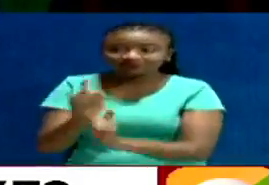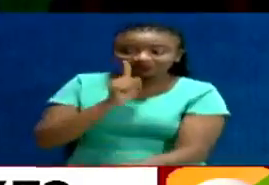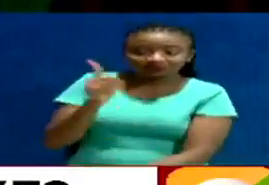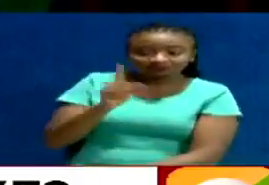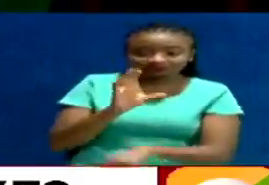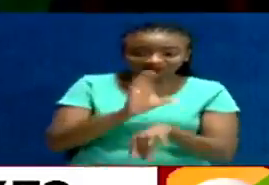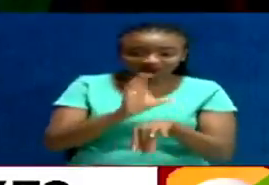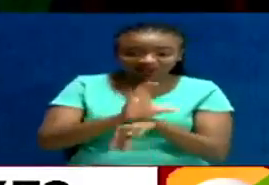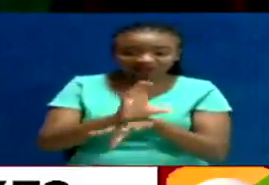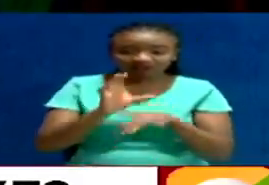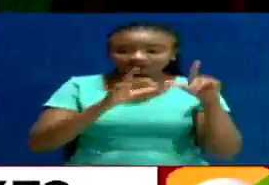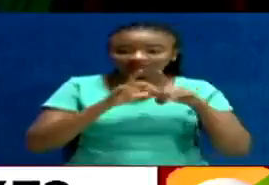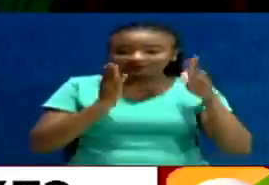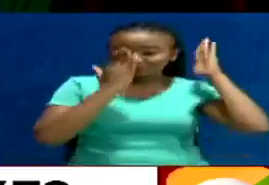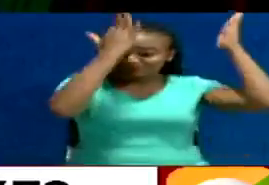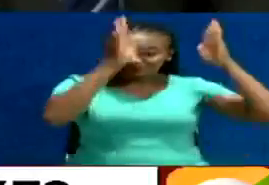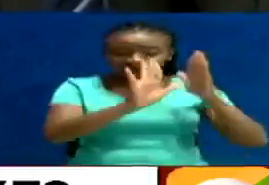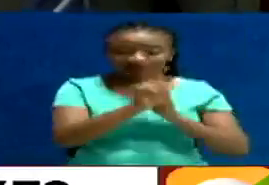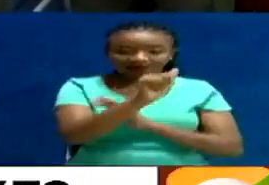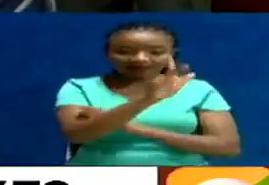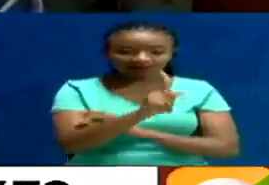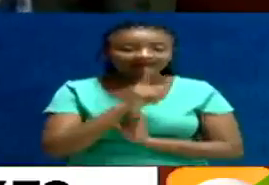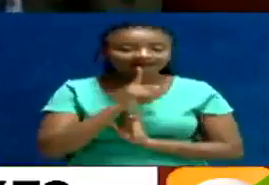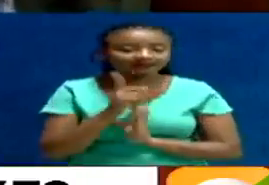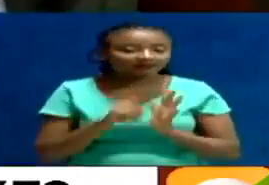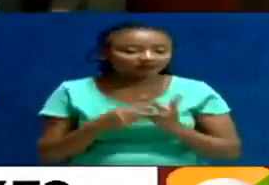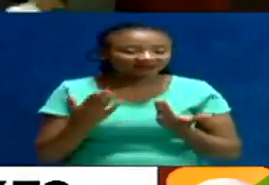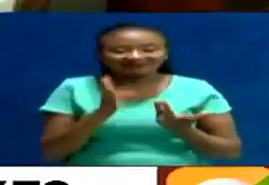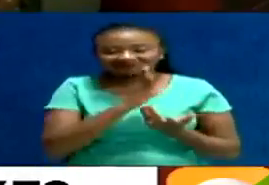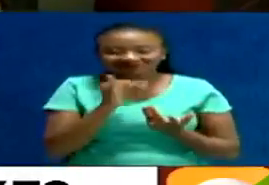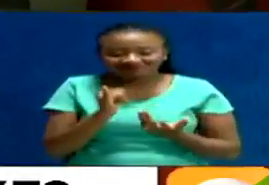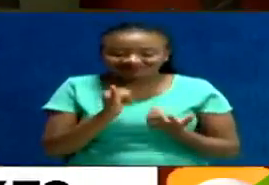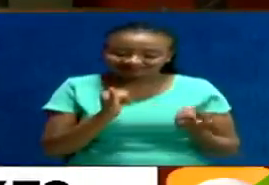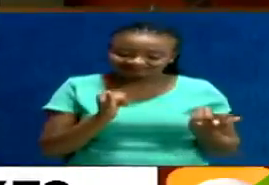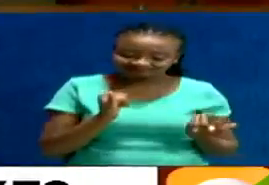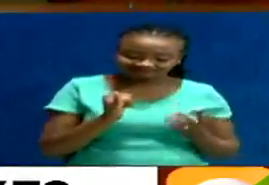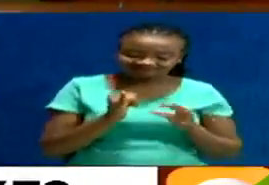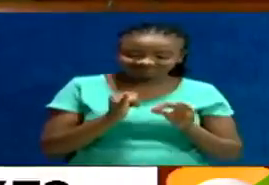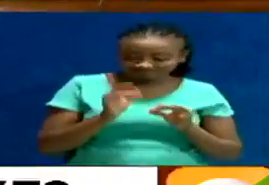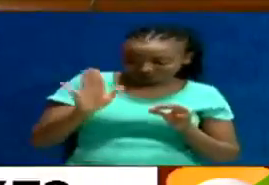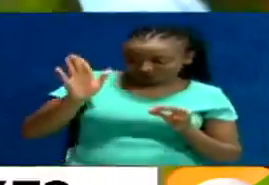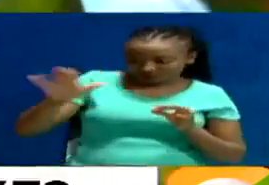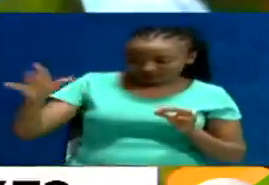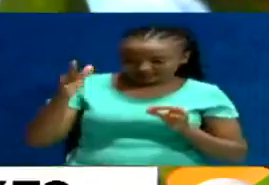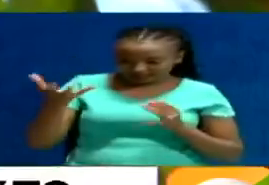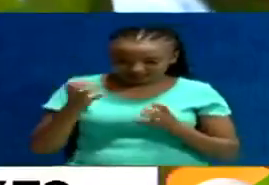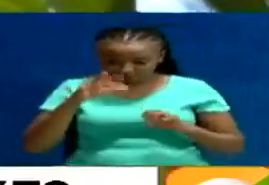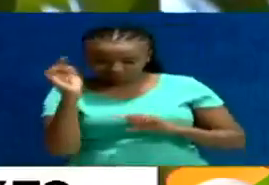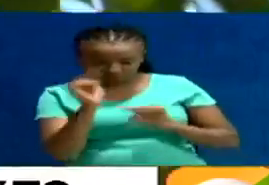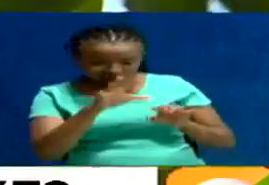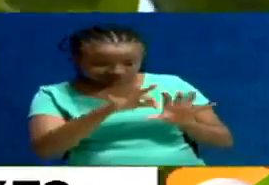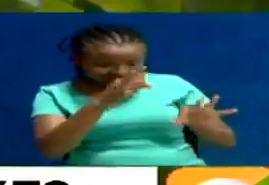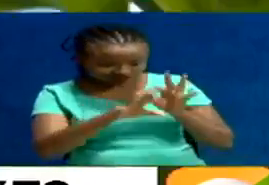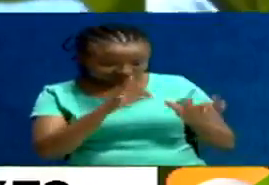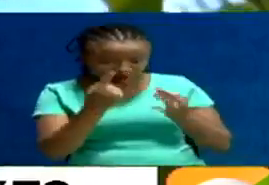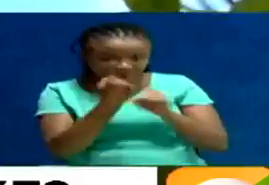has indicated, with the BBI referendum push stalled at the courts, Parliament should move with speed to enact laws critical in electoral